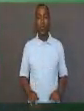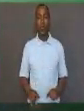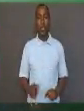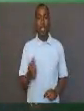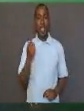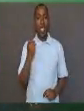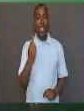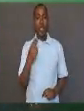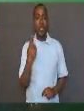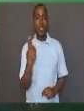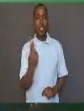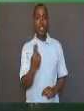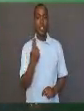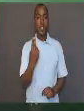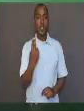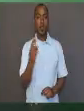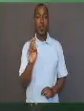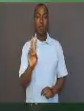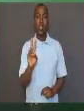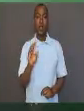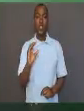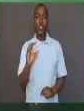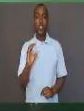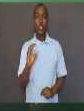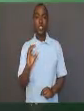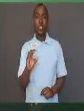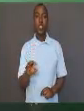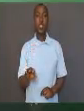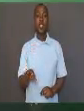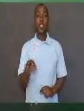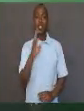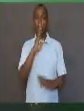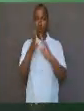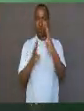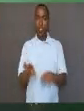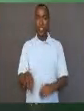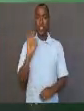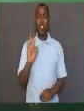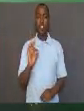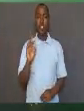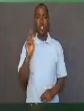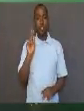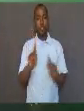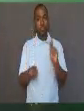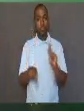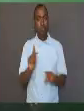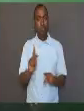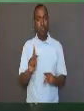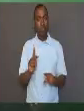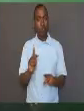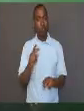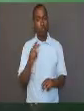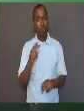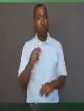Once the benefits of vitamin C were discovered, people began taking citrus